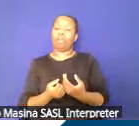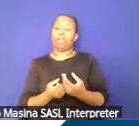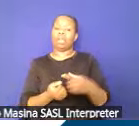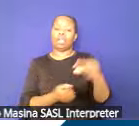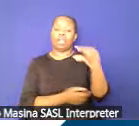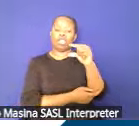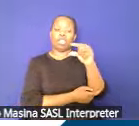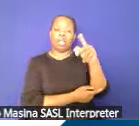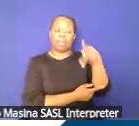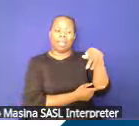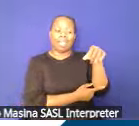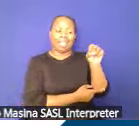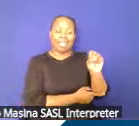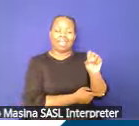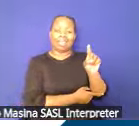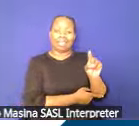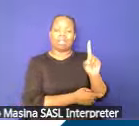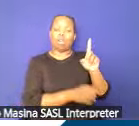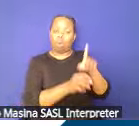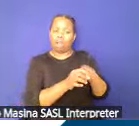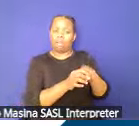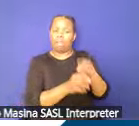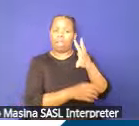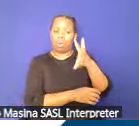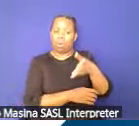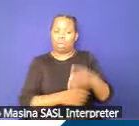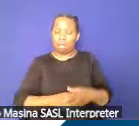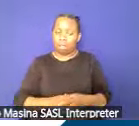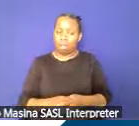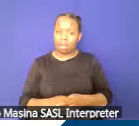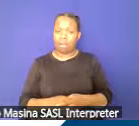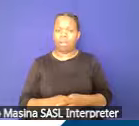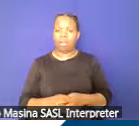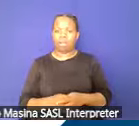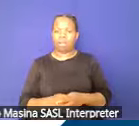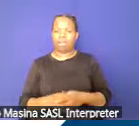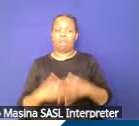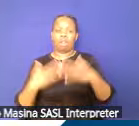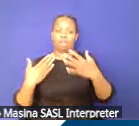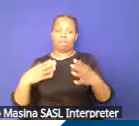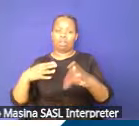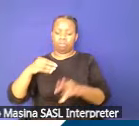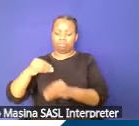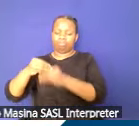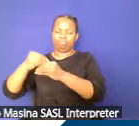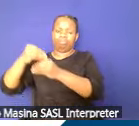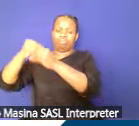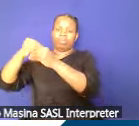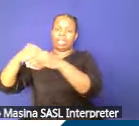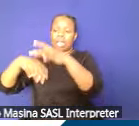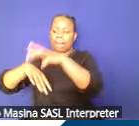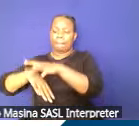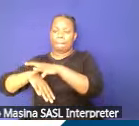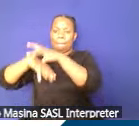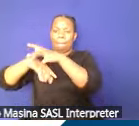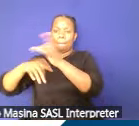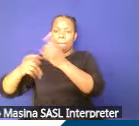GPS won't qualify for the additional medical expenses tax